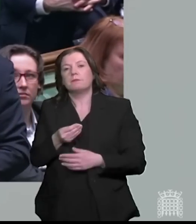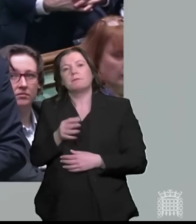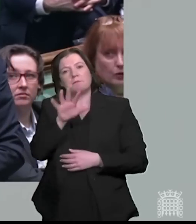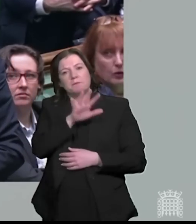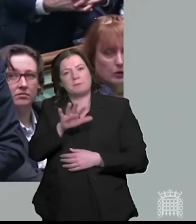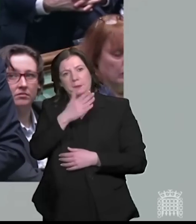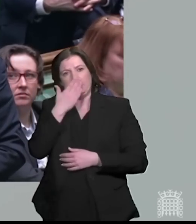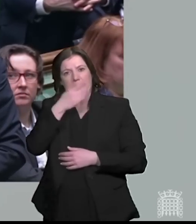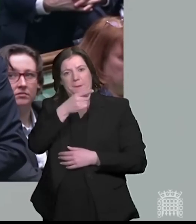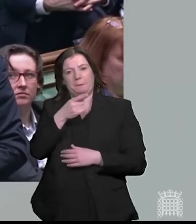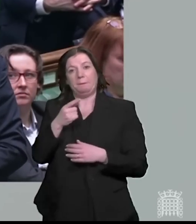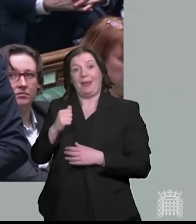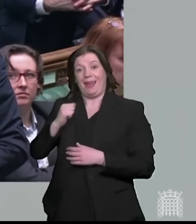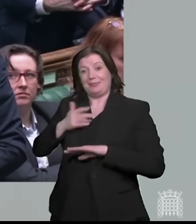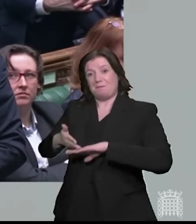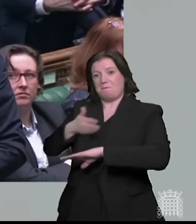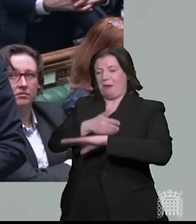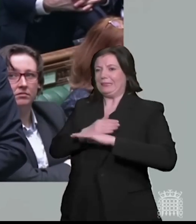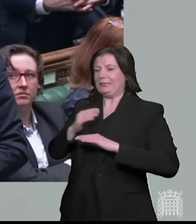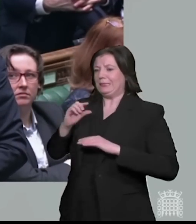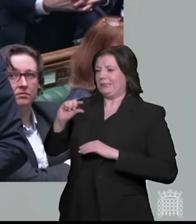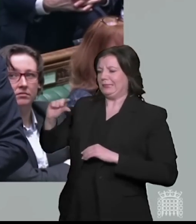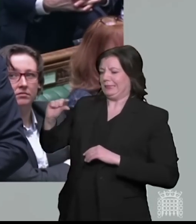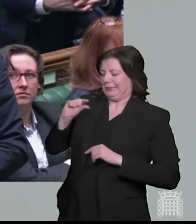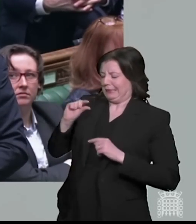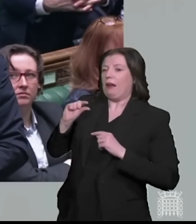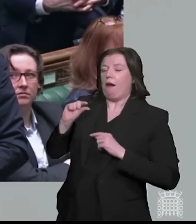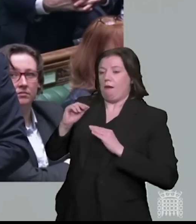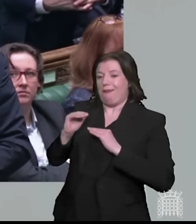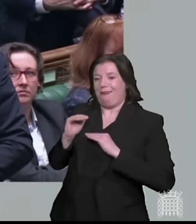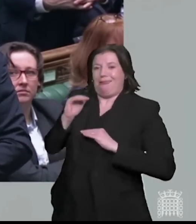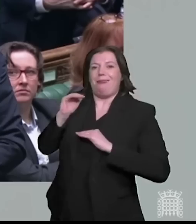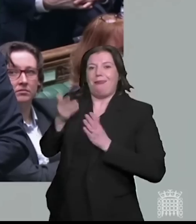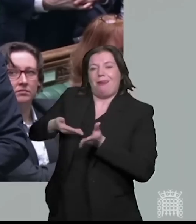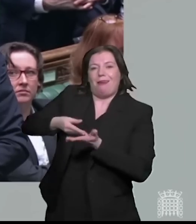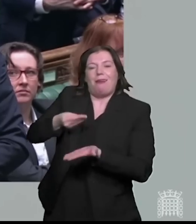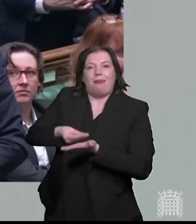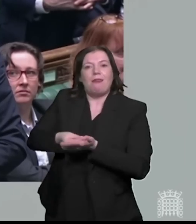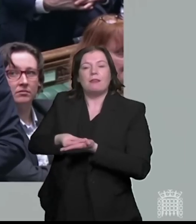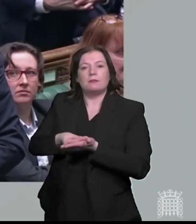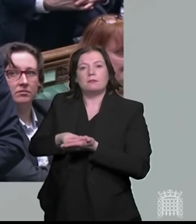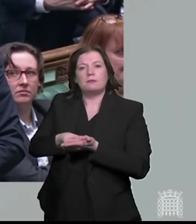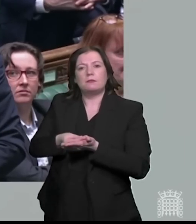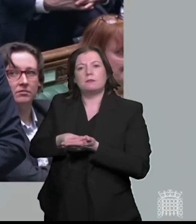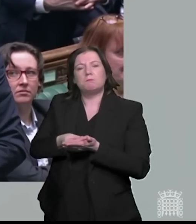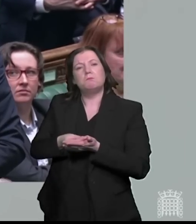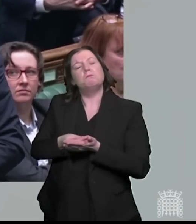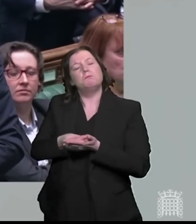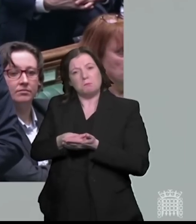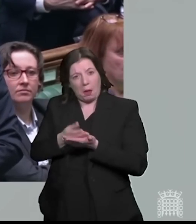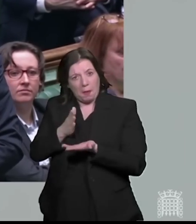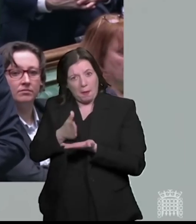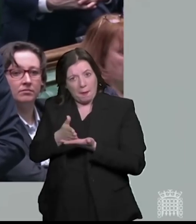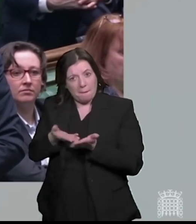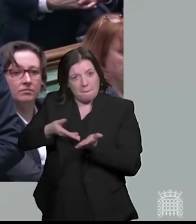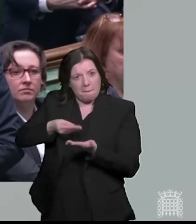more headroom than anticipated only 4 months ago. So the expectation should have been